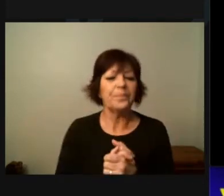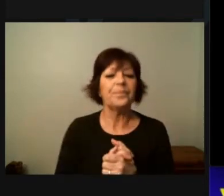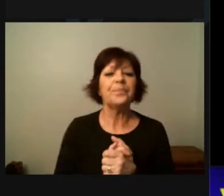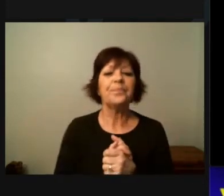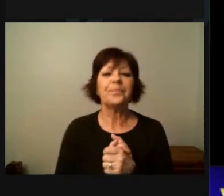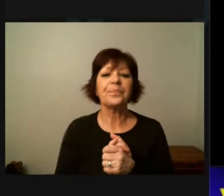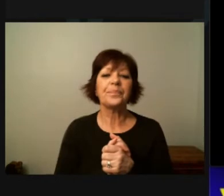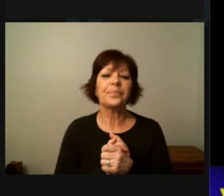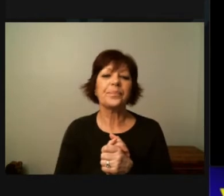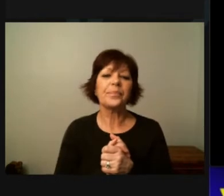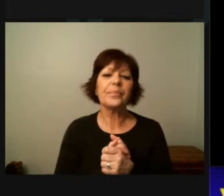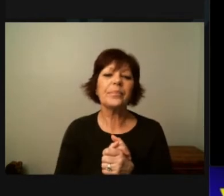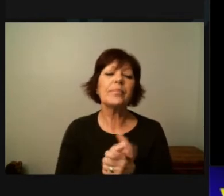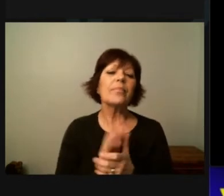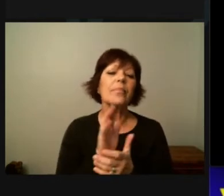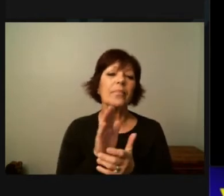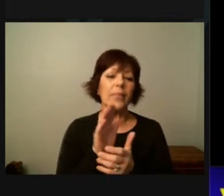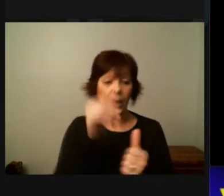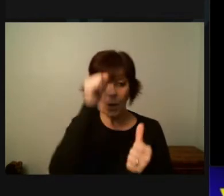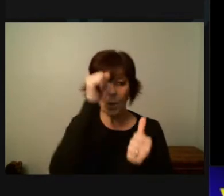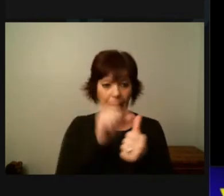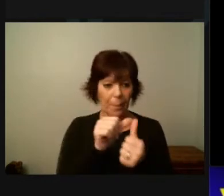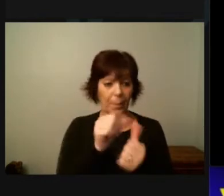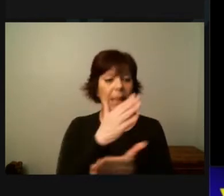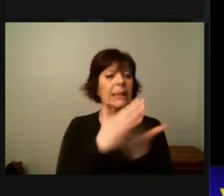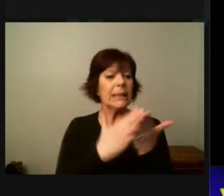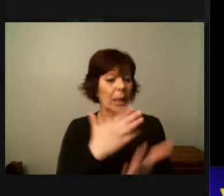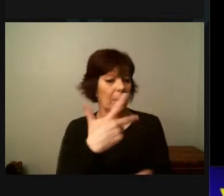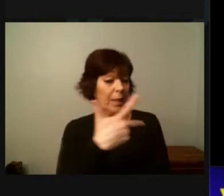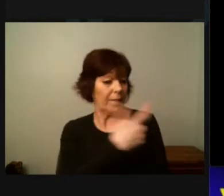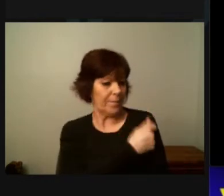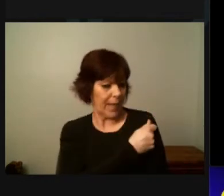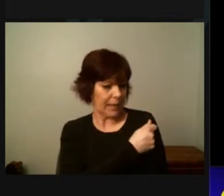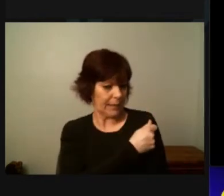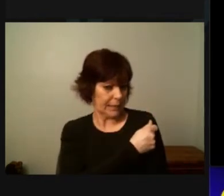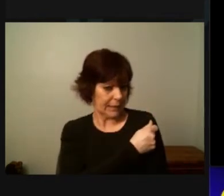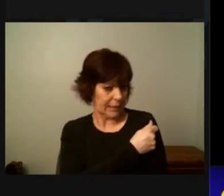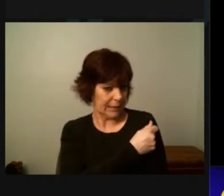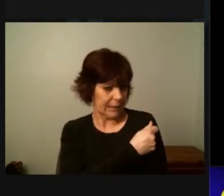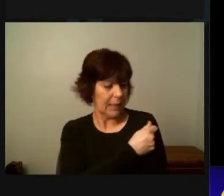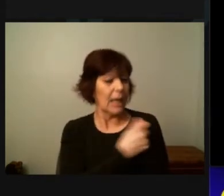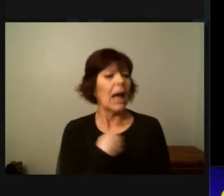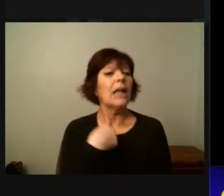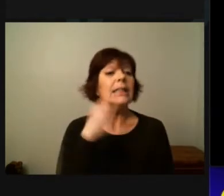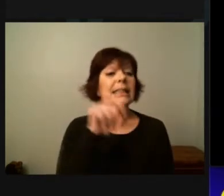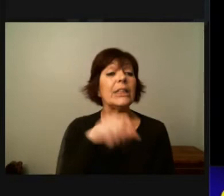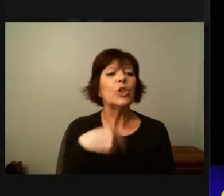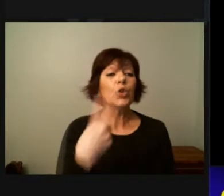COVID. Keep in mind that some of the vaccines are a two-shot series.